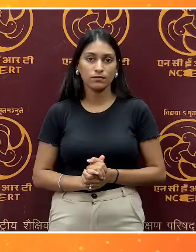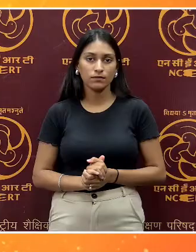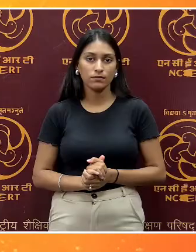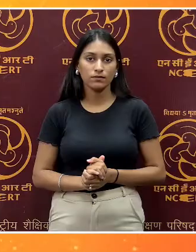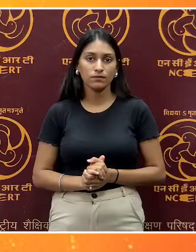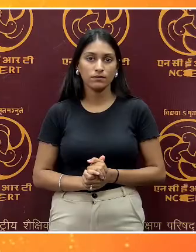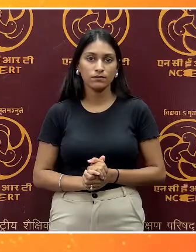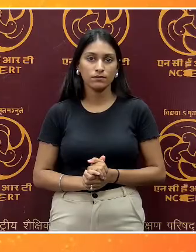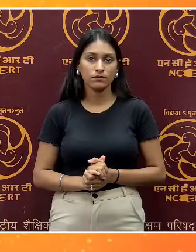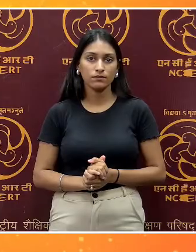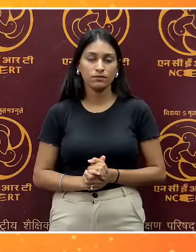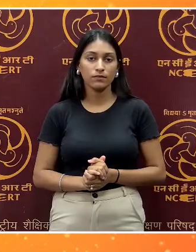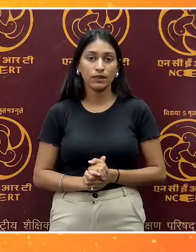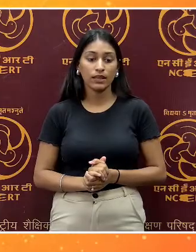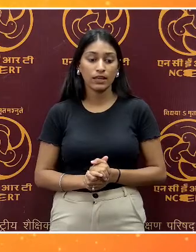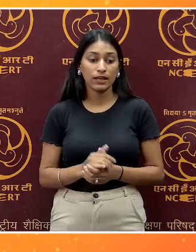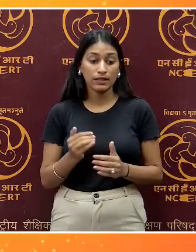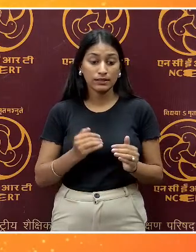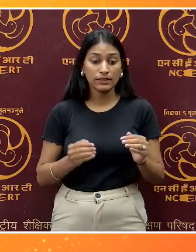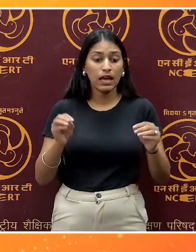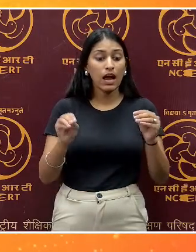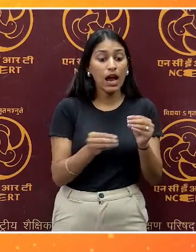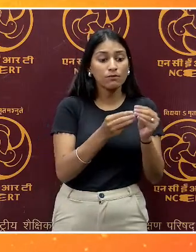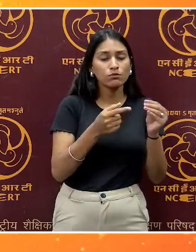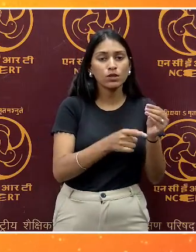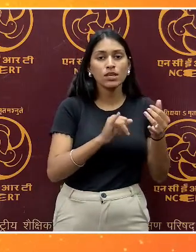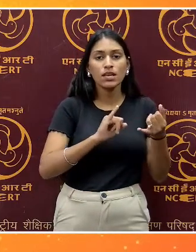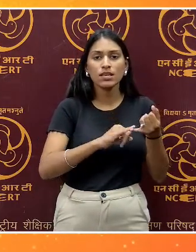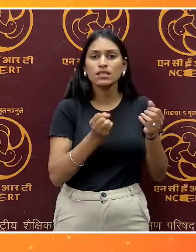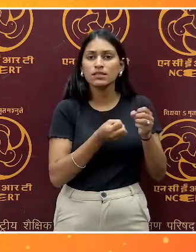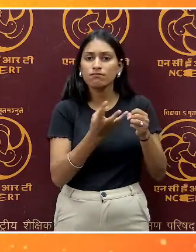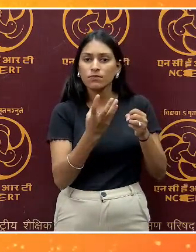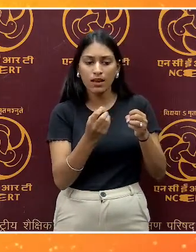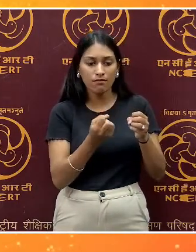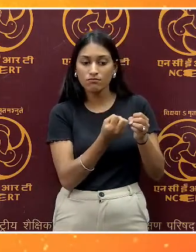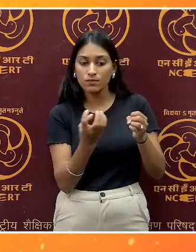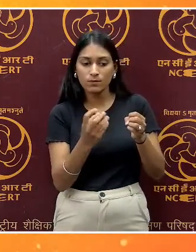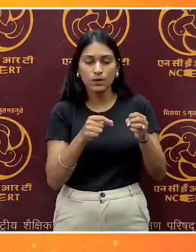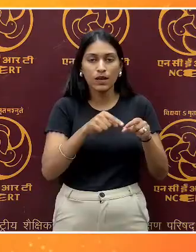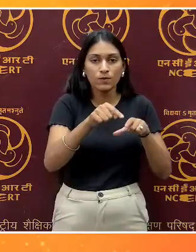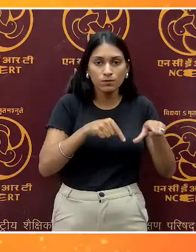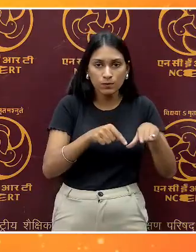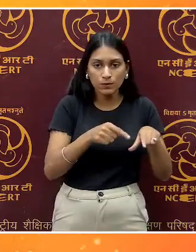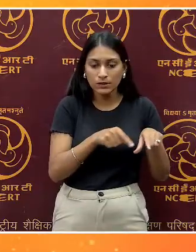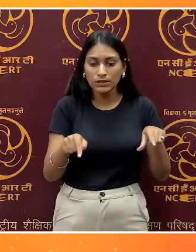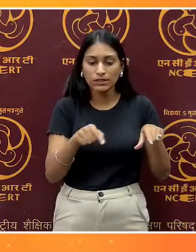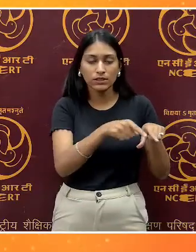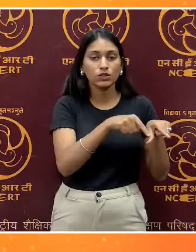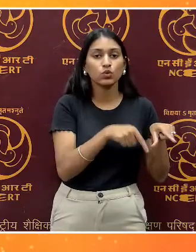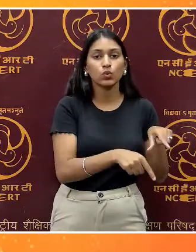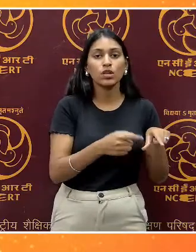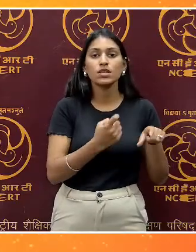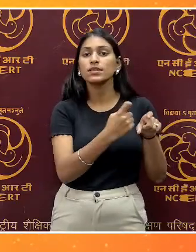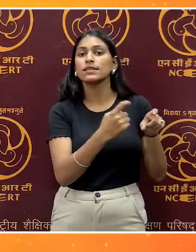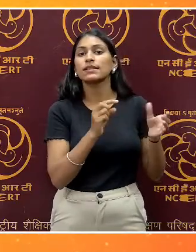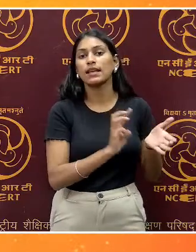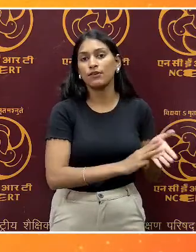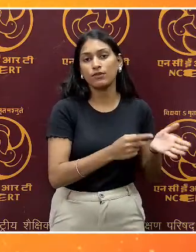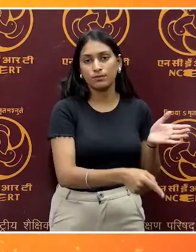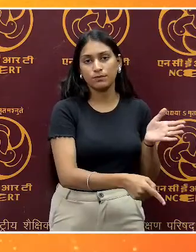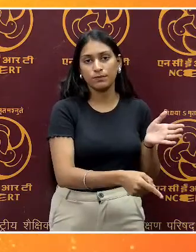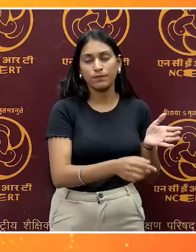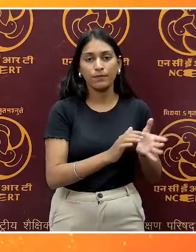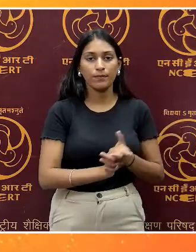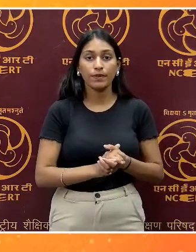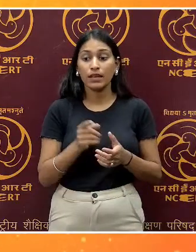So, had these been scalars, 4 plus 3 would have been 7. 7, right. Here 4 meter east